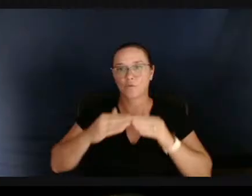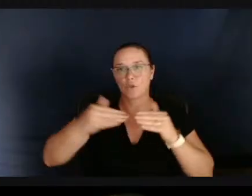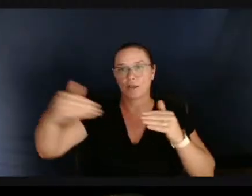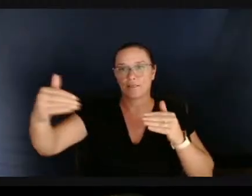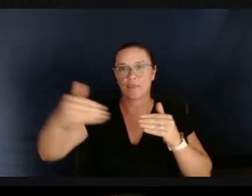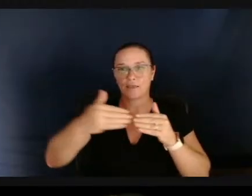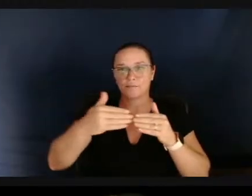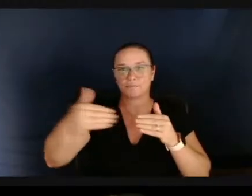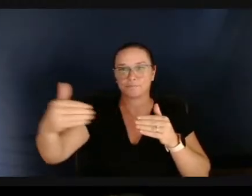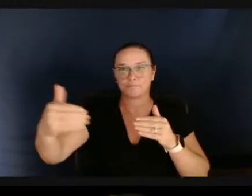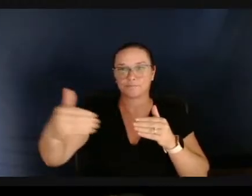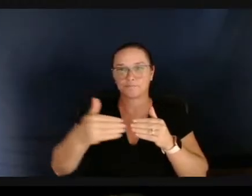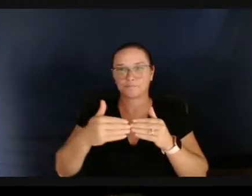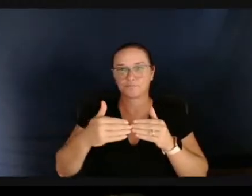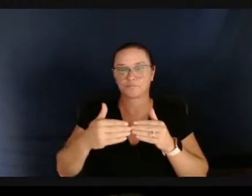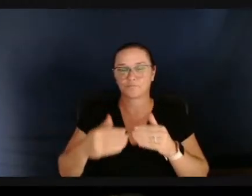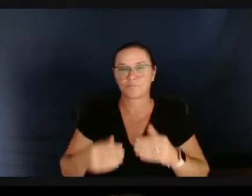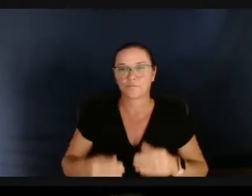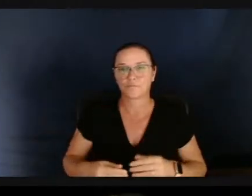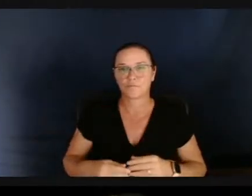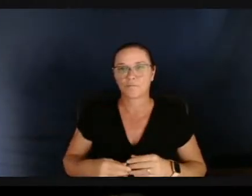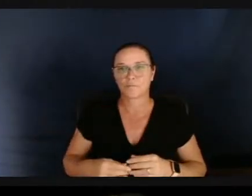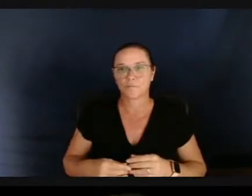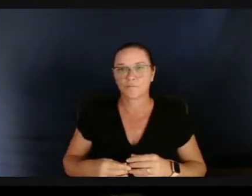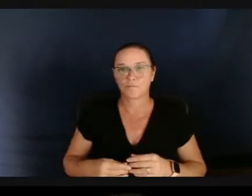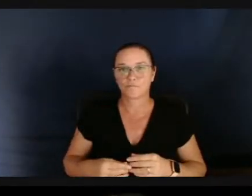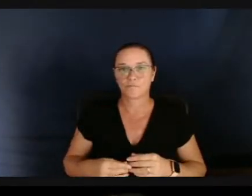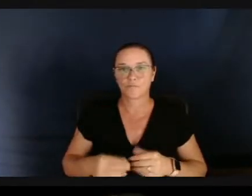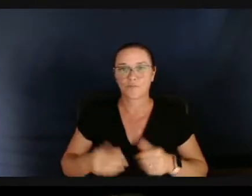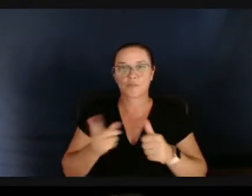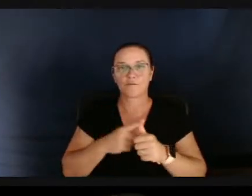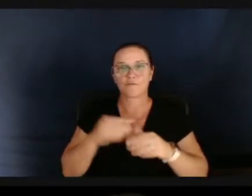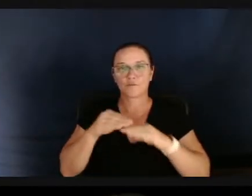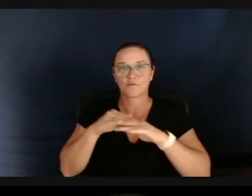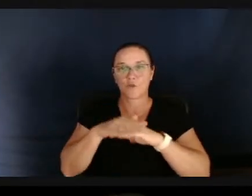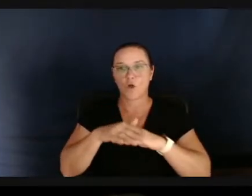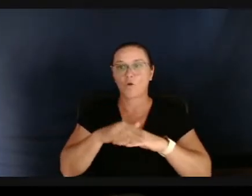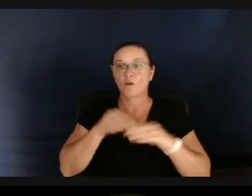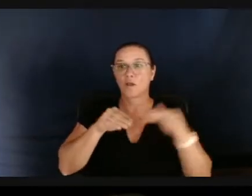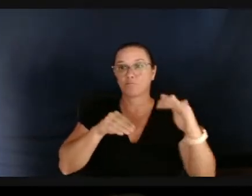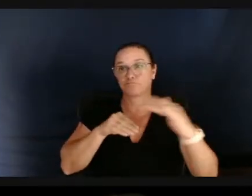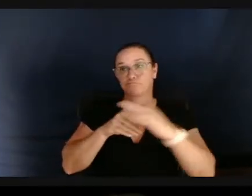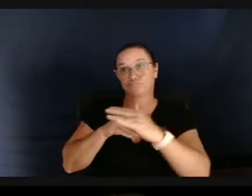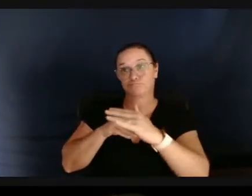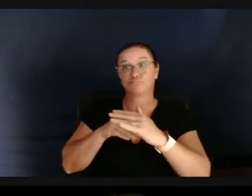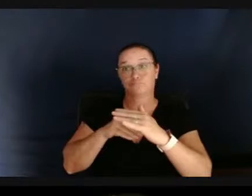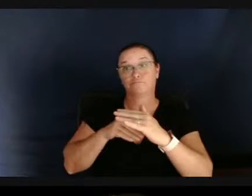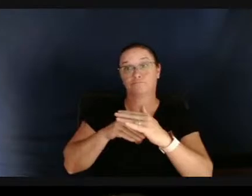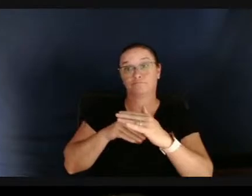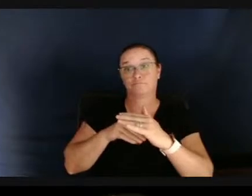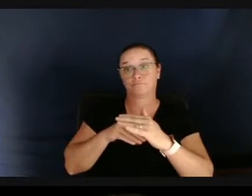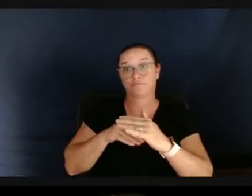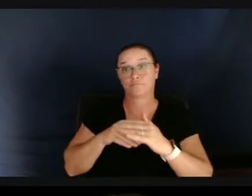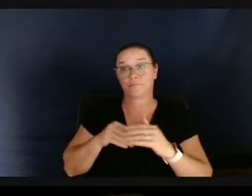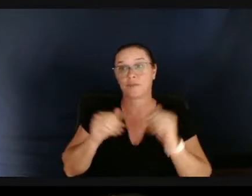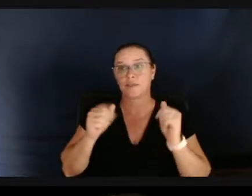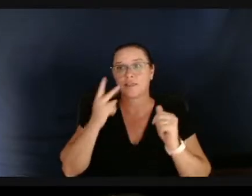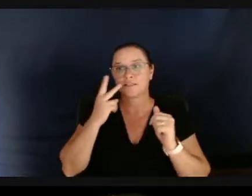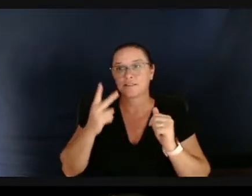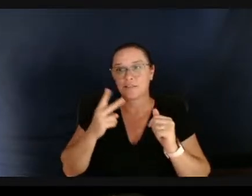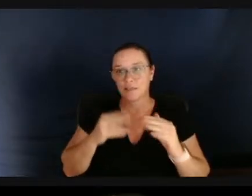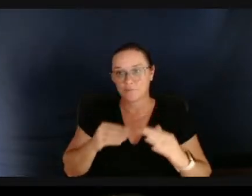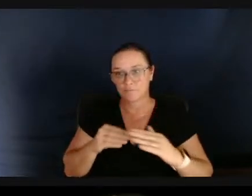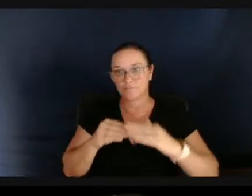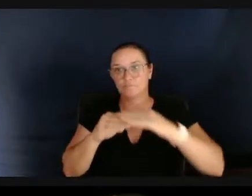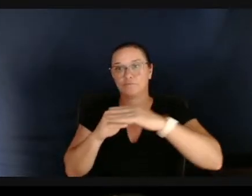into that. Like that first flood of lava in that first episode got pretty far, all the way to there. But you can see since then, that